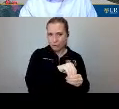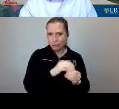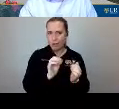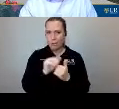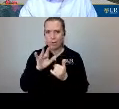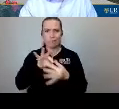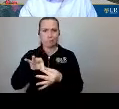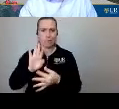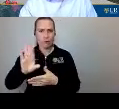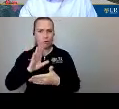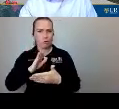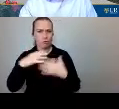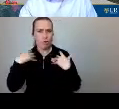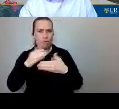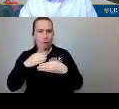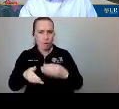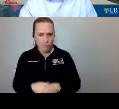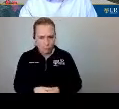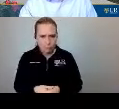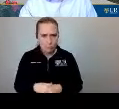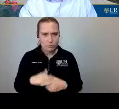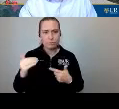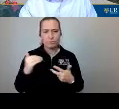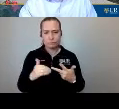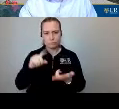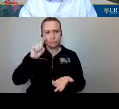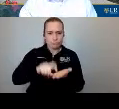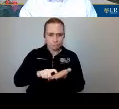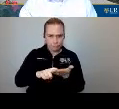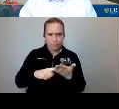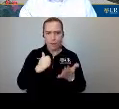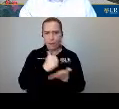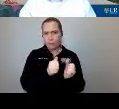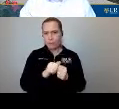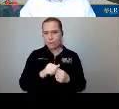of Rochester to assist in lung screening and smoking cessation.